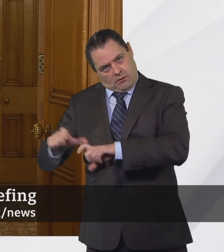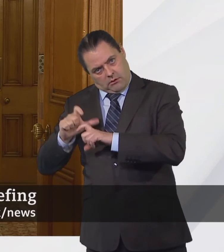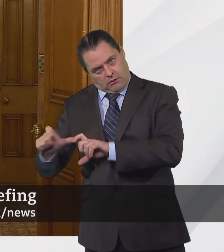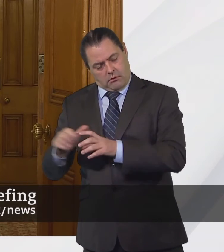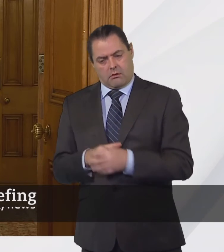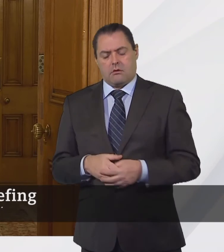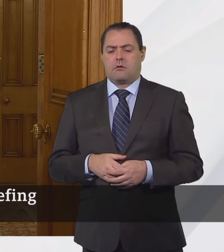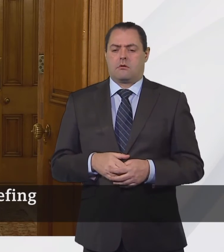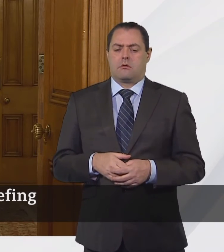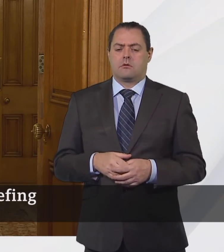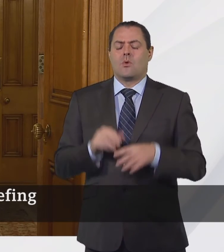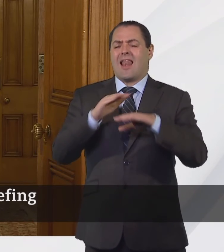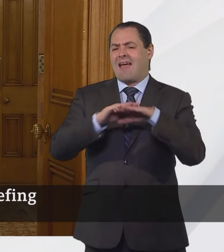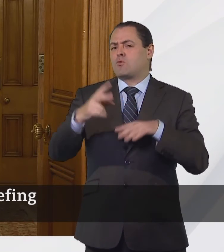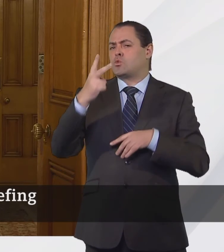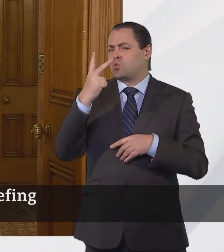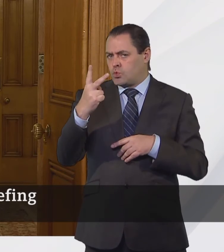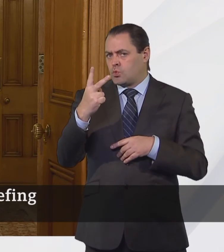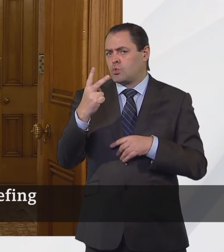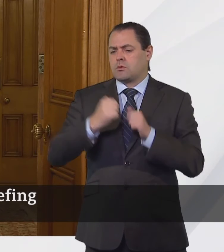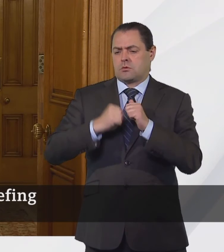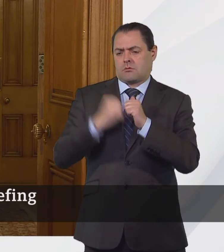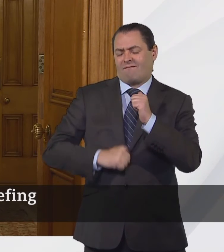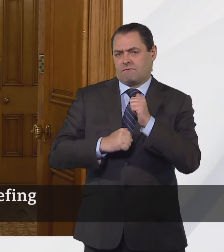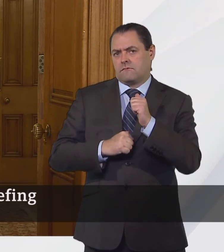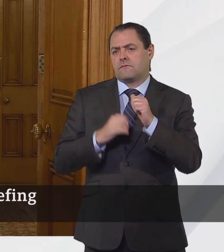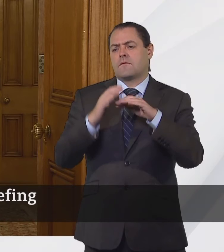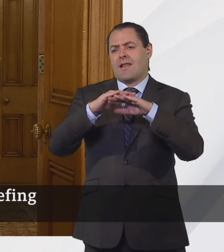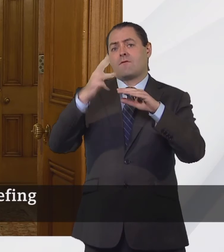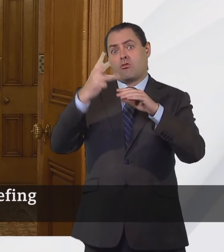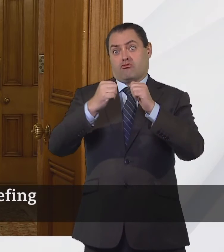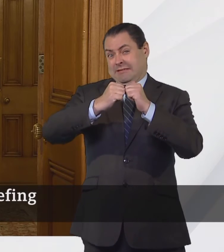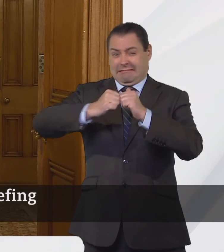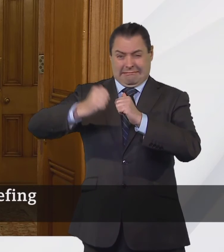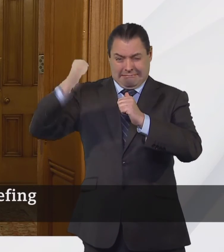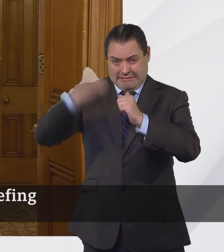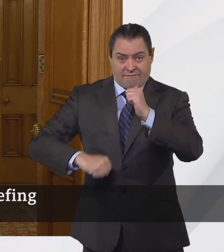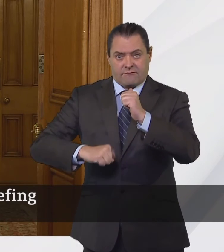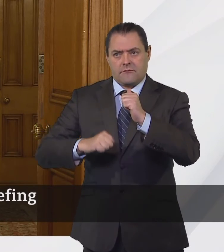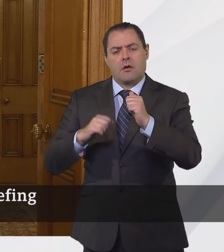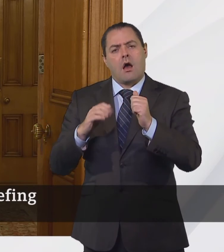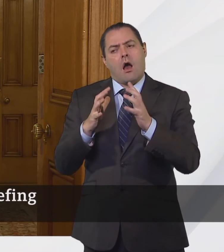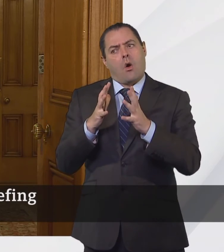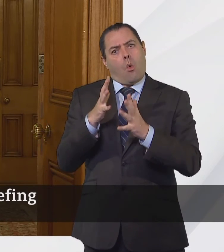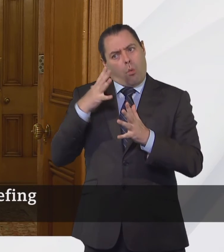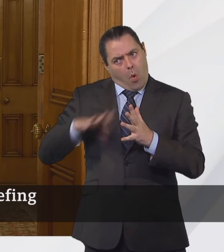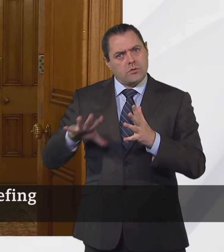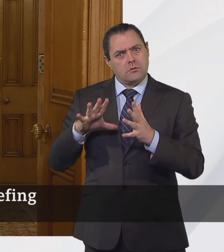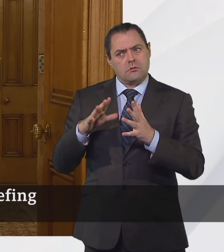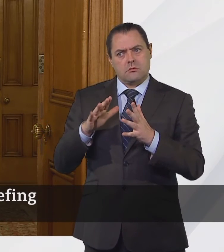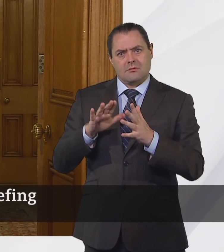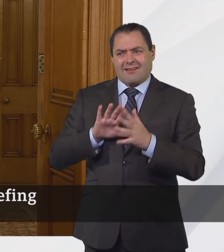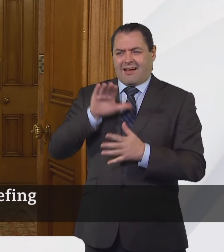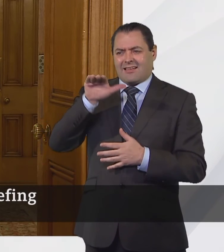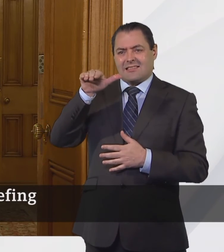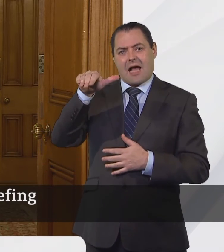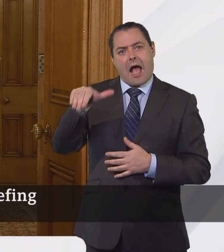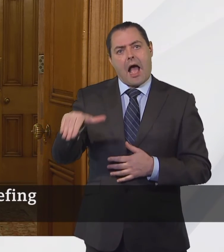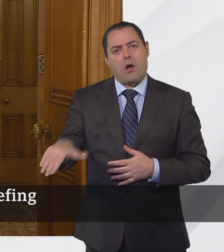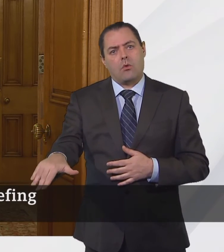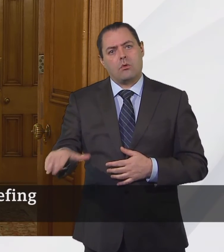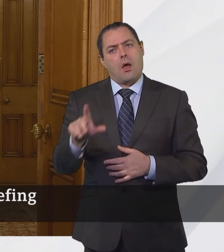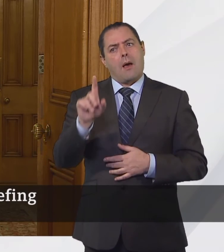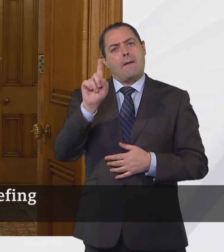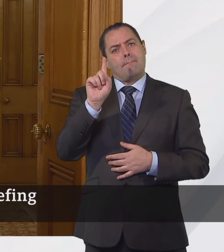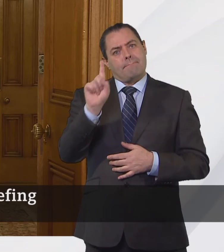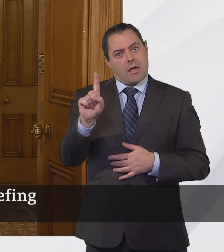a balance. They're sufficient to continue driving the virus downwards, but it's important to recognise they're less intrusive